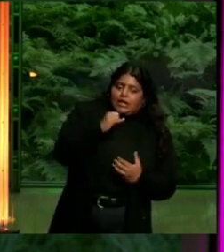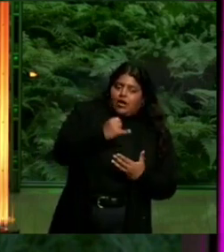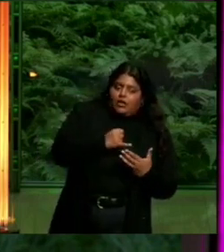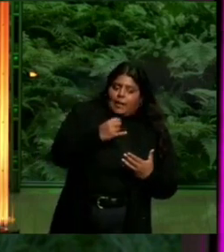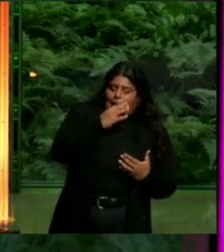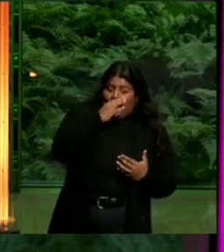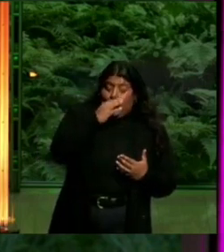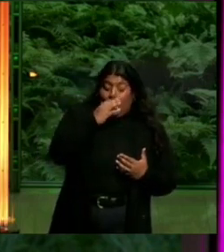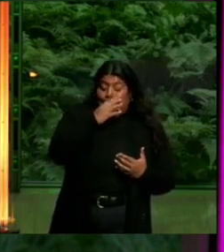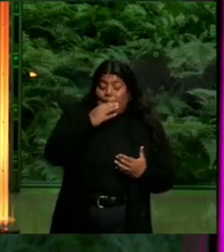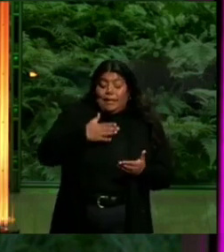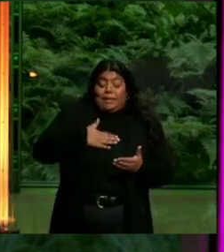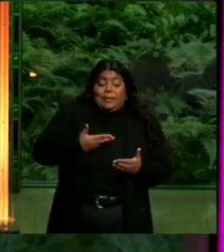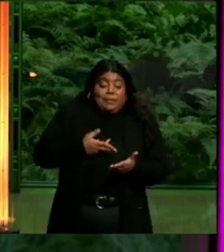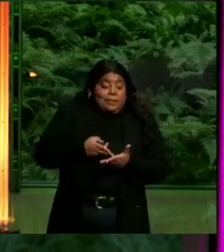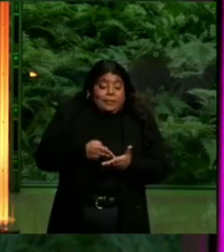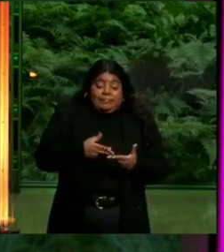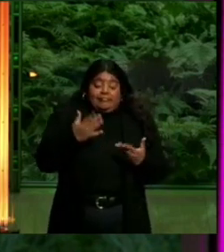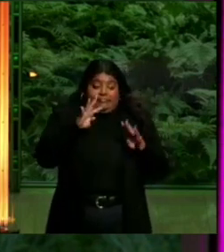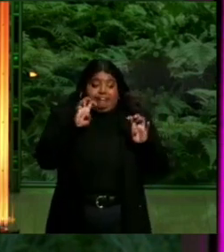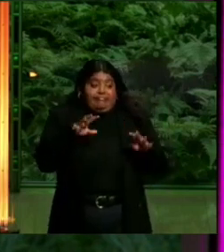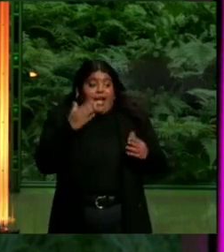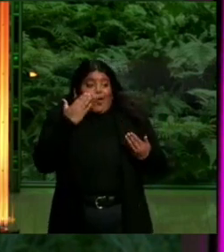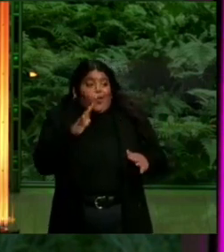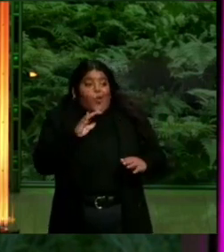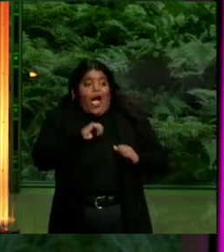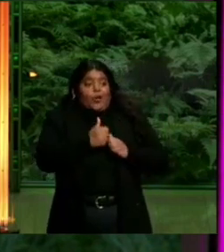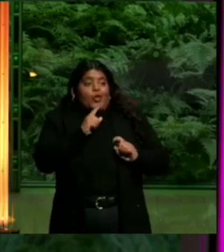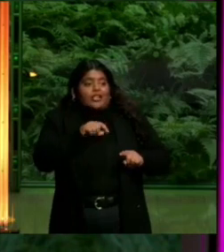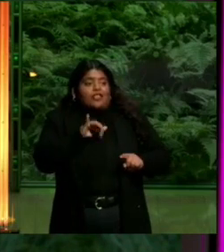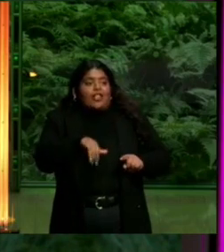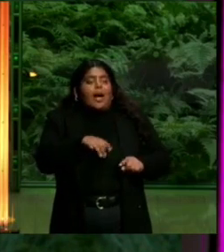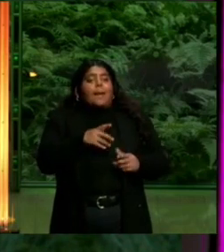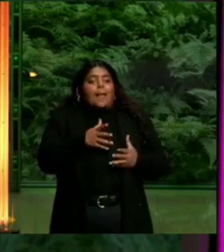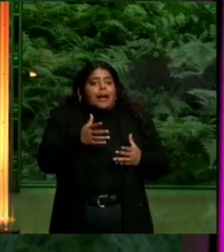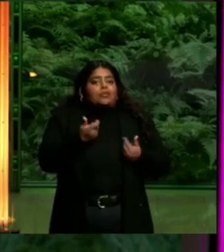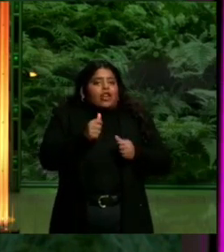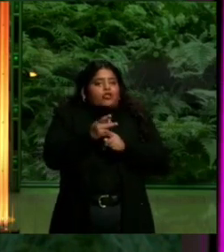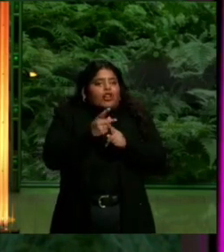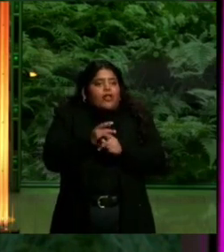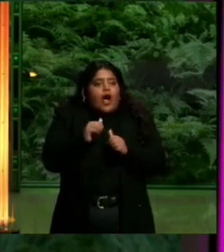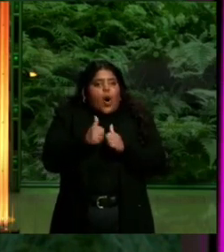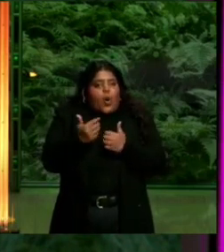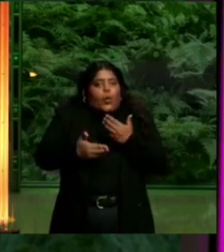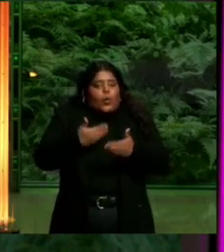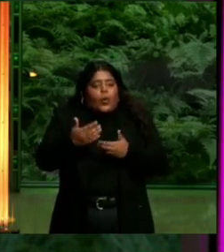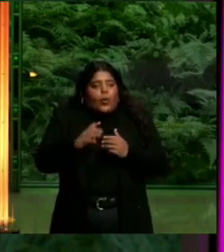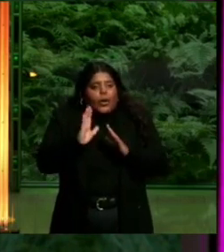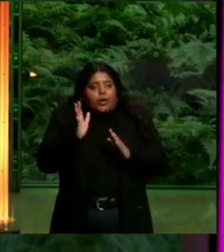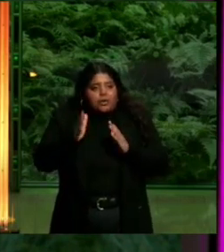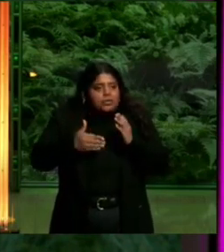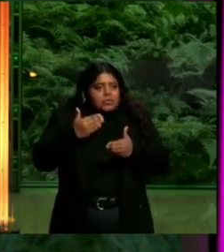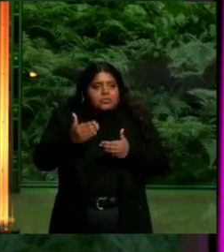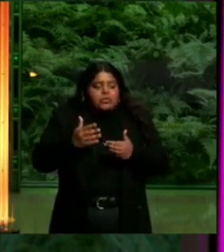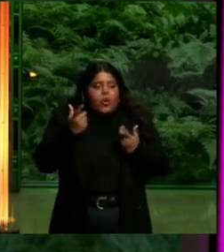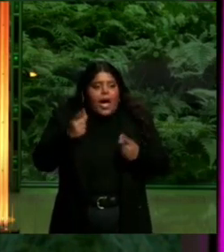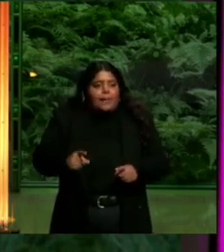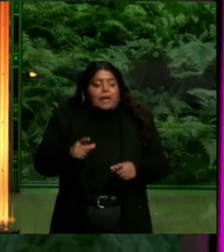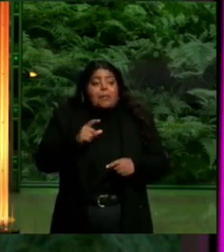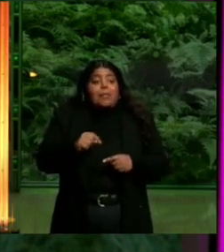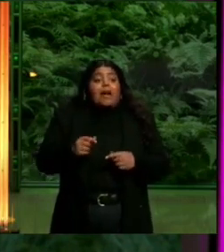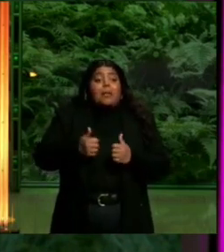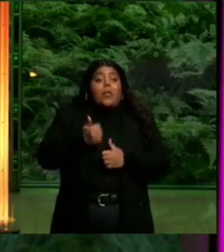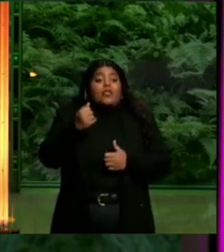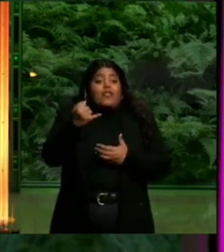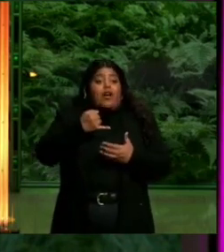honest, the answer is I don't know, but I'm really trying to figure out like where that's going to go. But today, like most of the art that's getting created